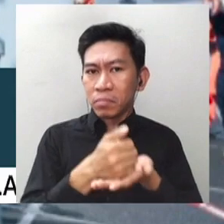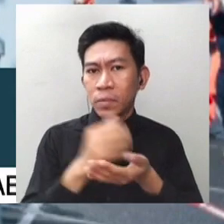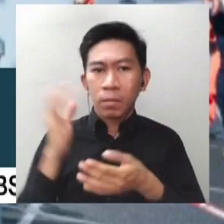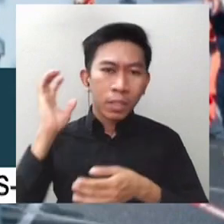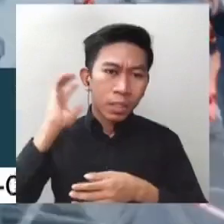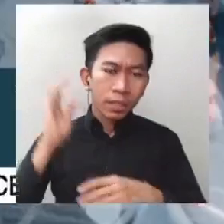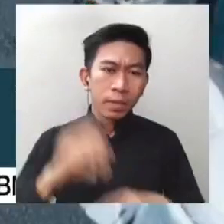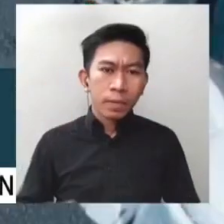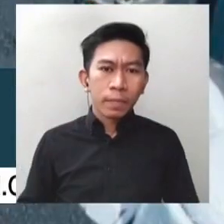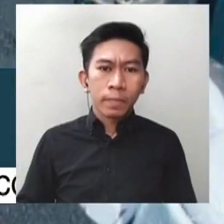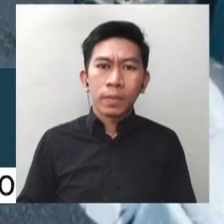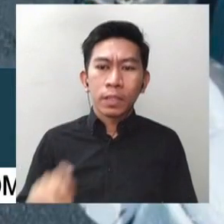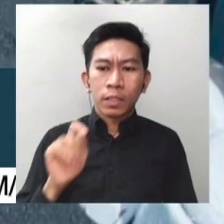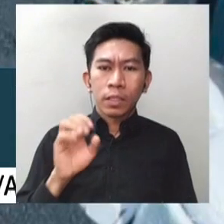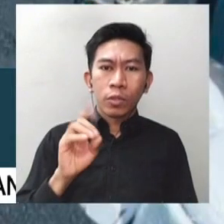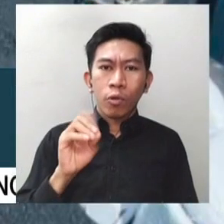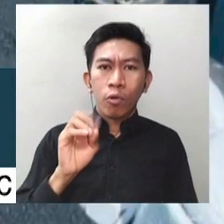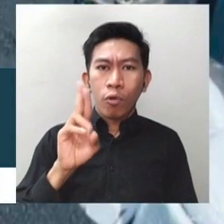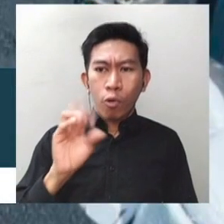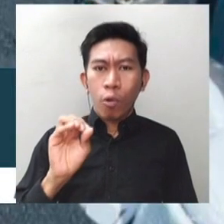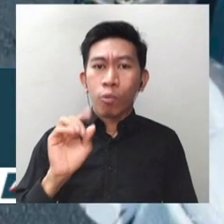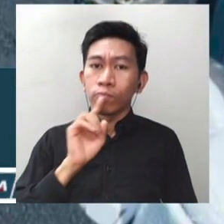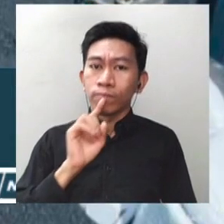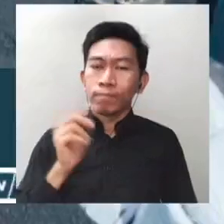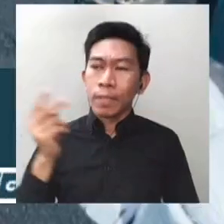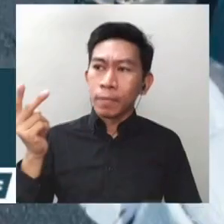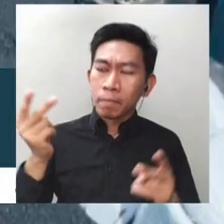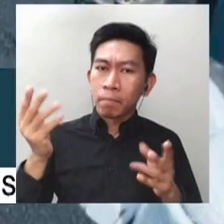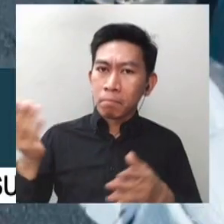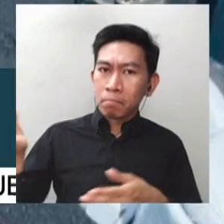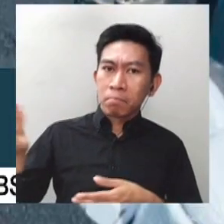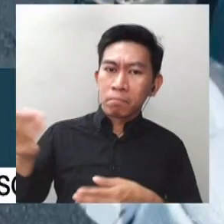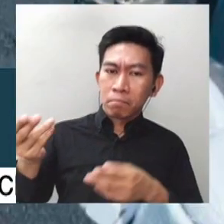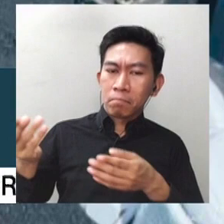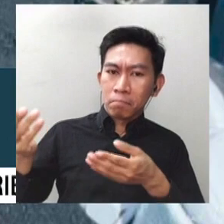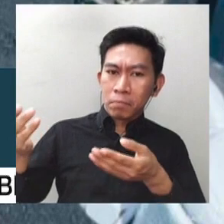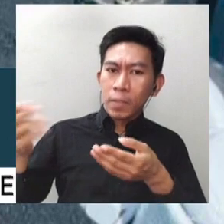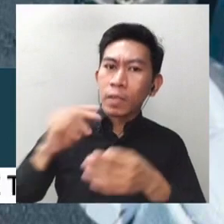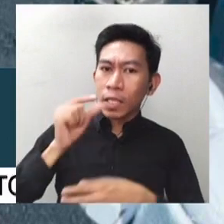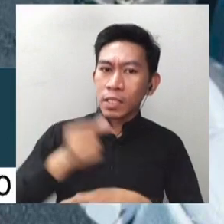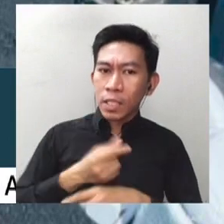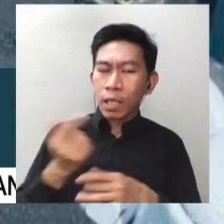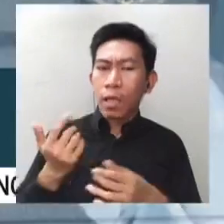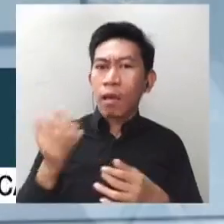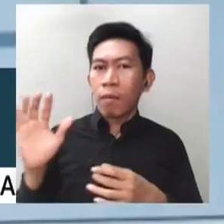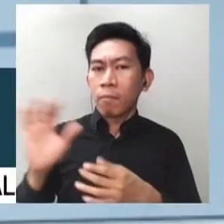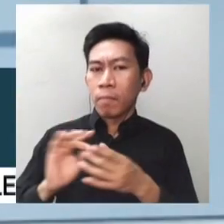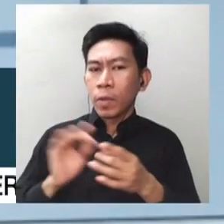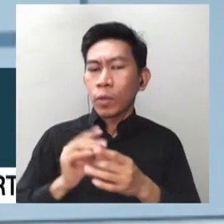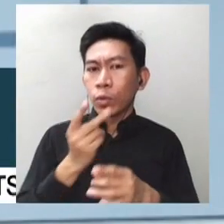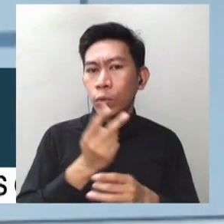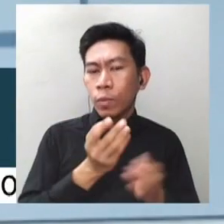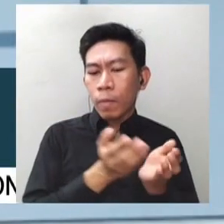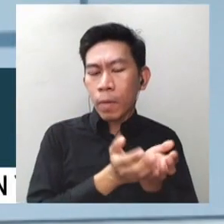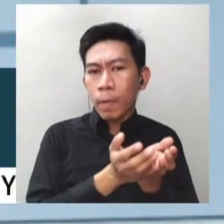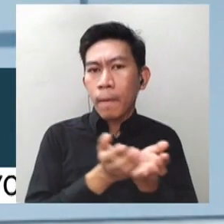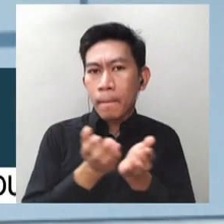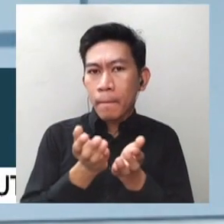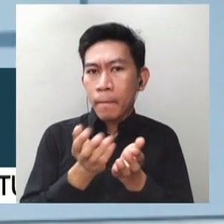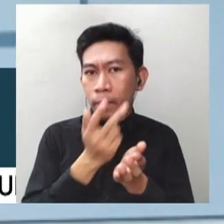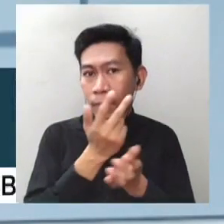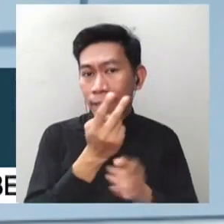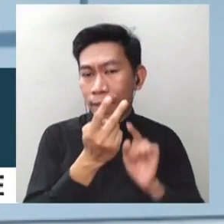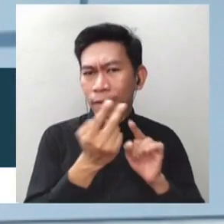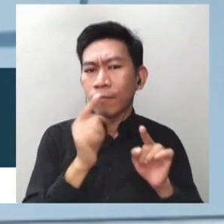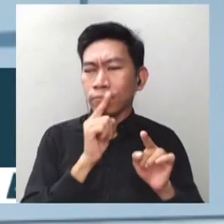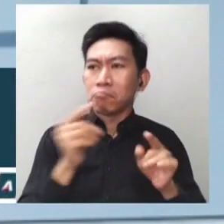guest of honor and speaker in today's ceremony, said the 2 newly acquired vessels are a welcome and a timely addition because the